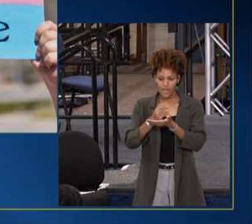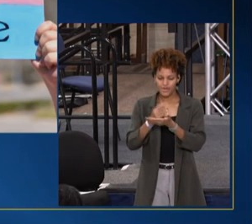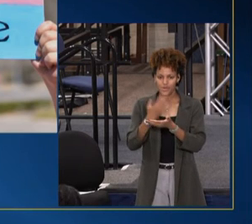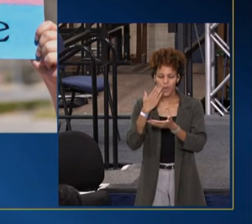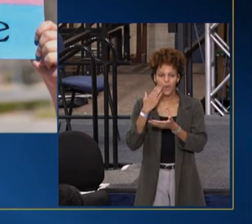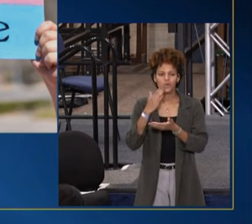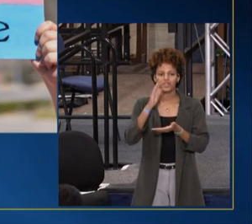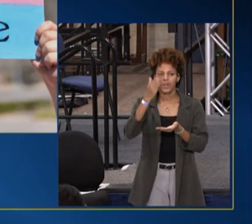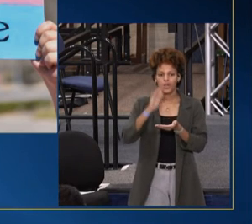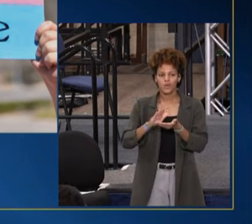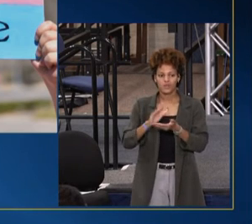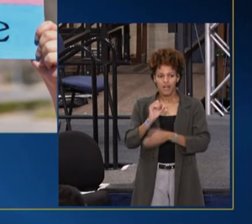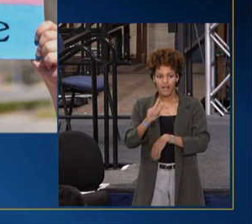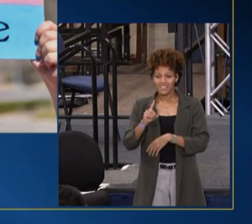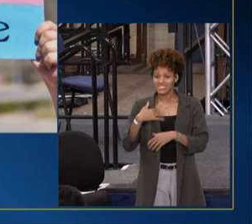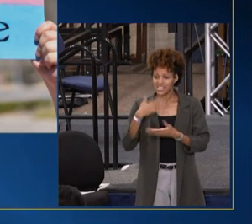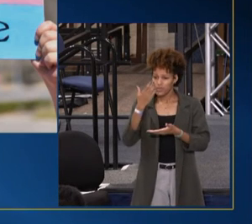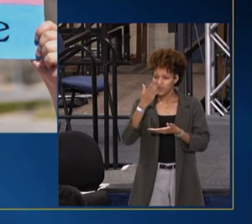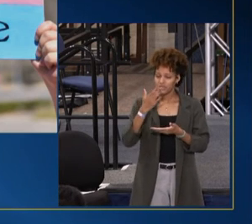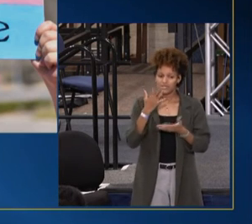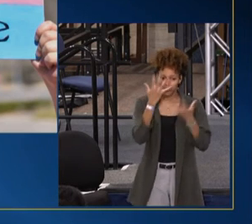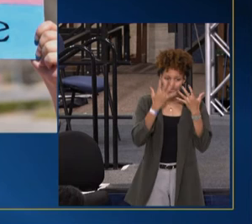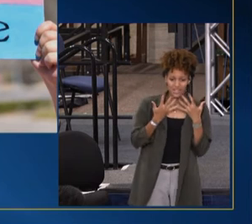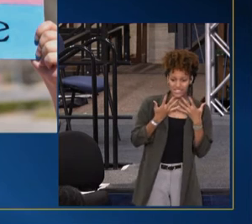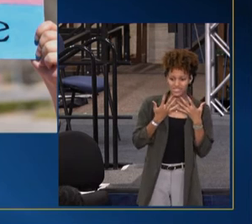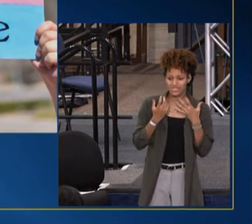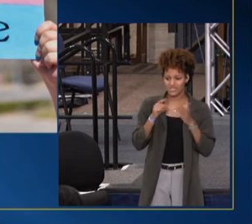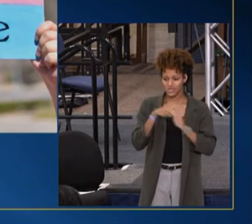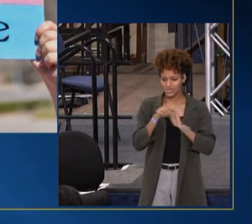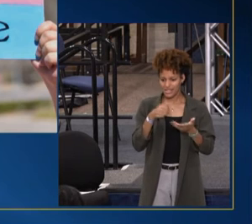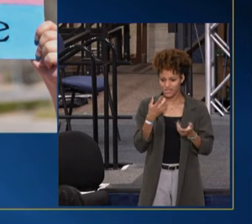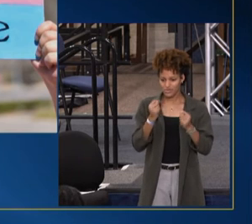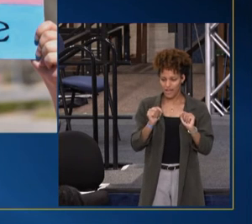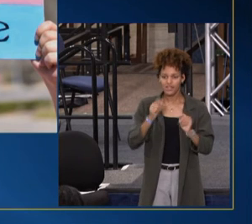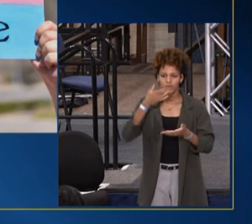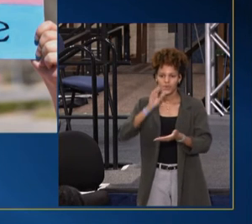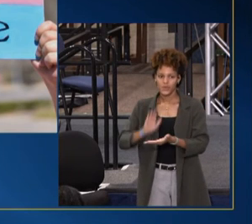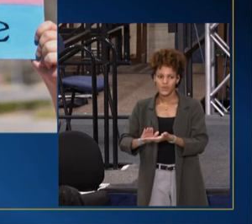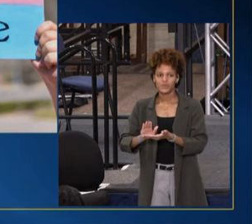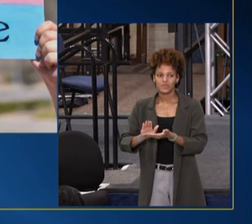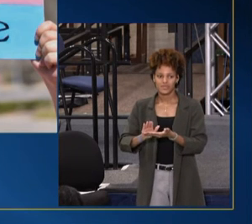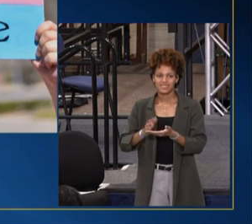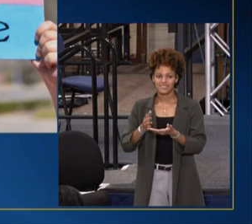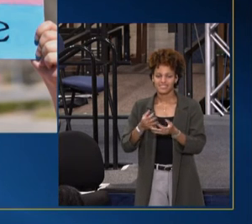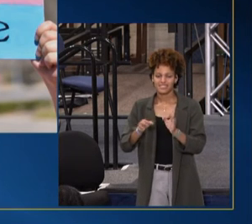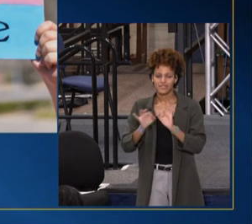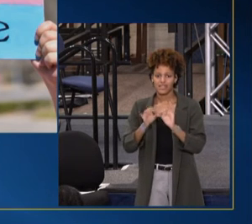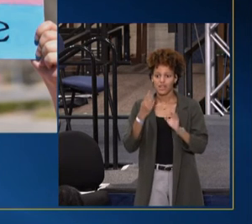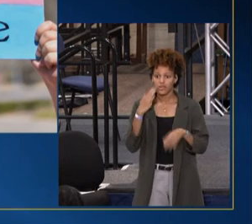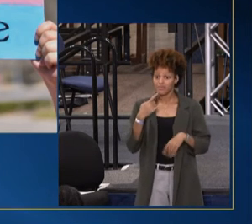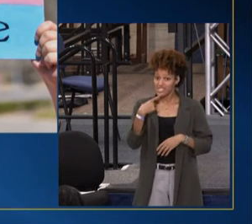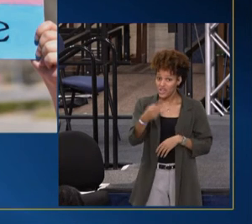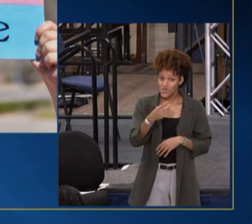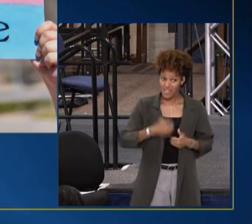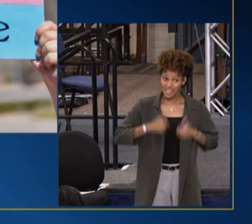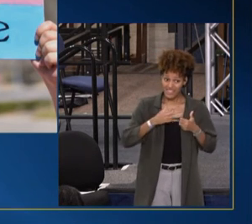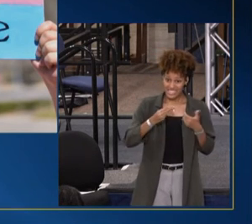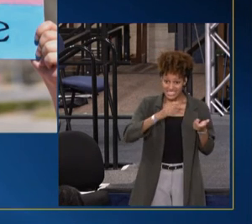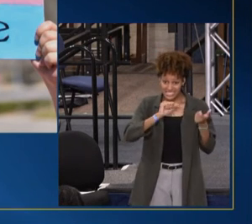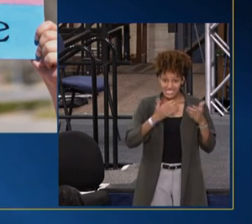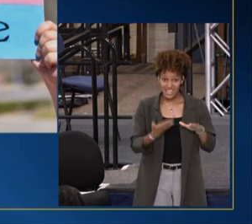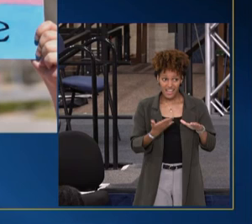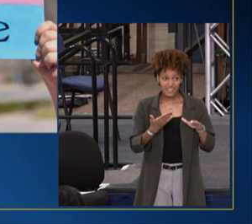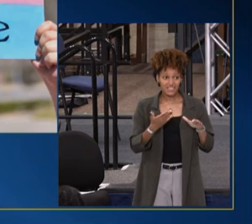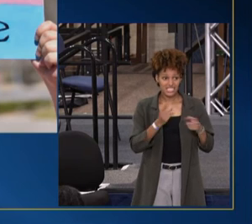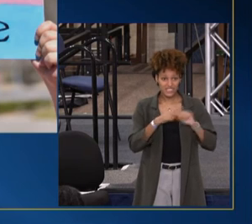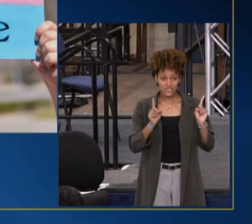odds of recent depression and of a past year suicide attempt. When I say that this is a matter of life and death and that's how critical it is, this is what we're